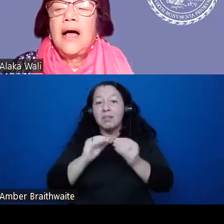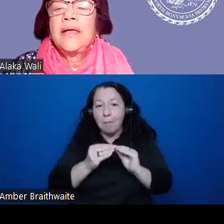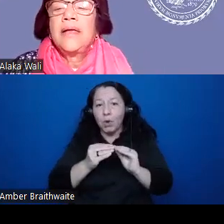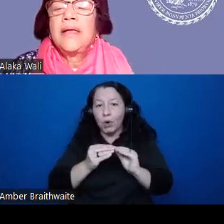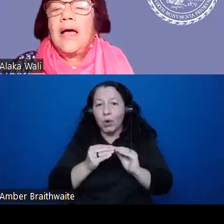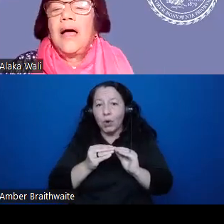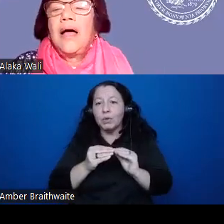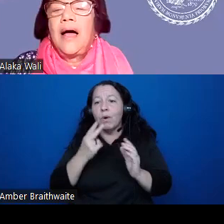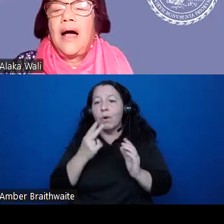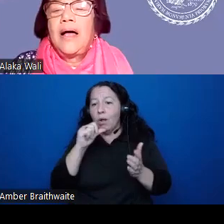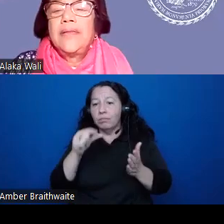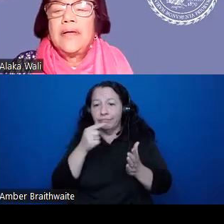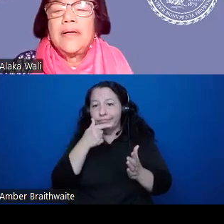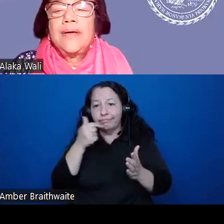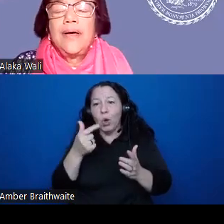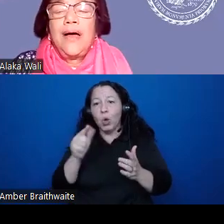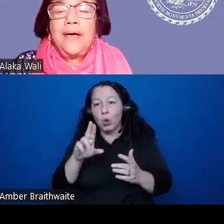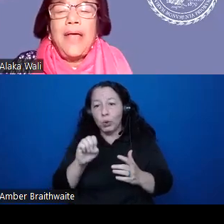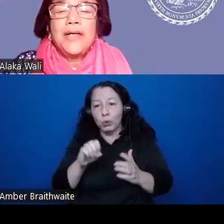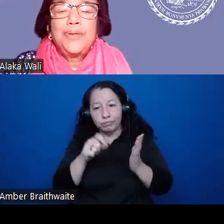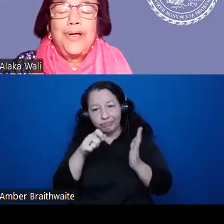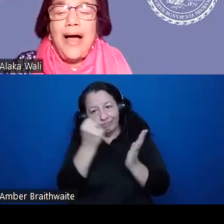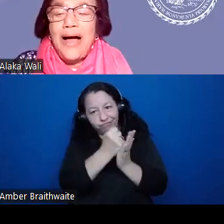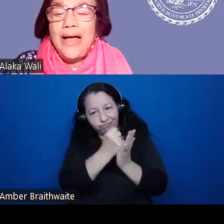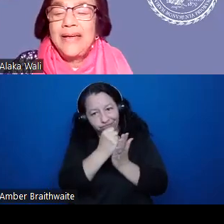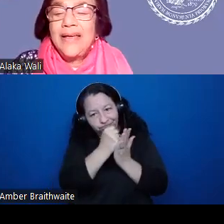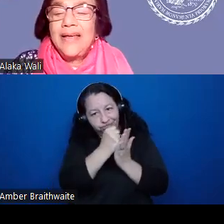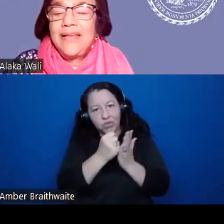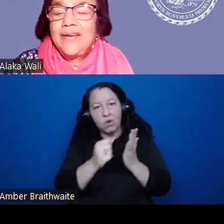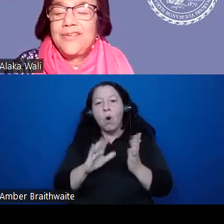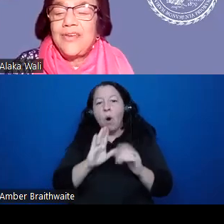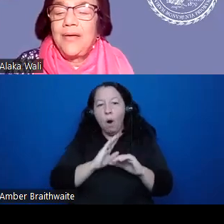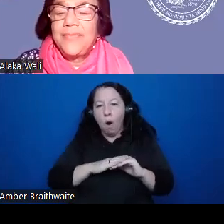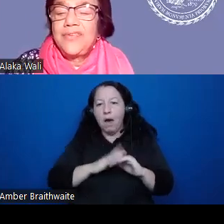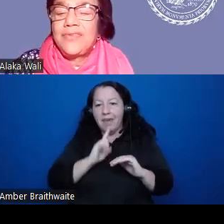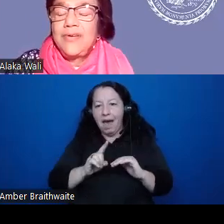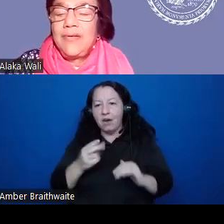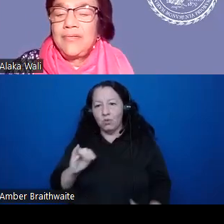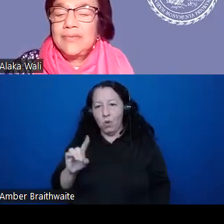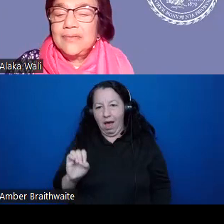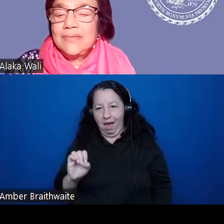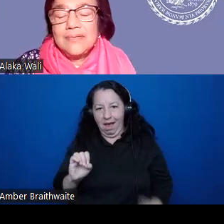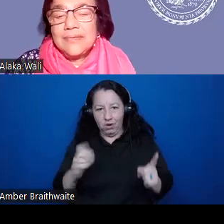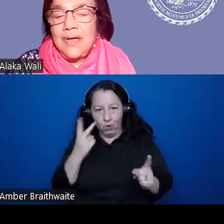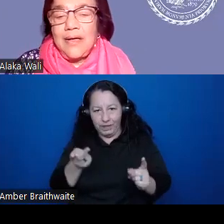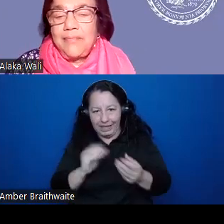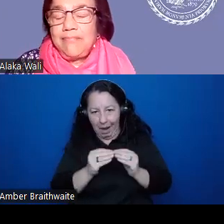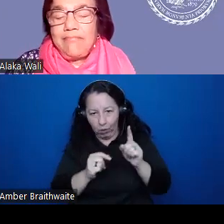pasted on the actual hide. Here's this little